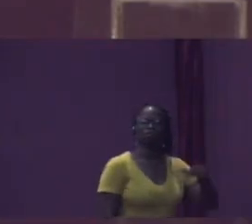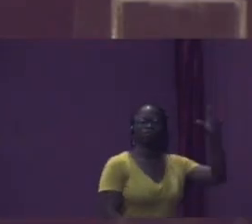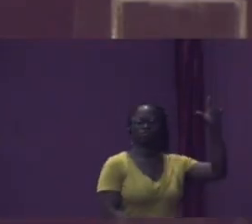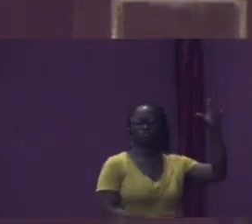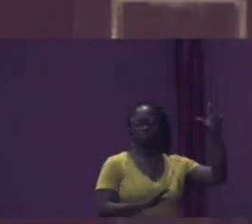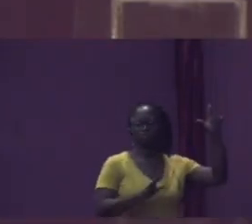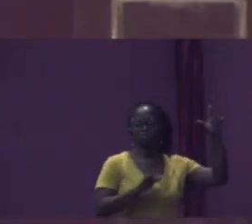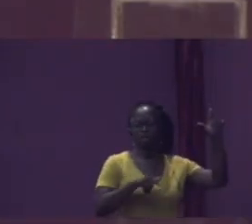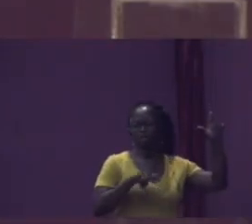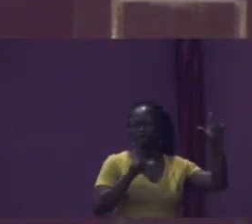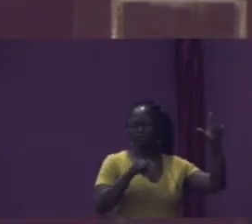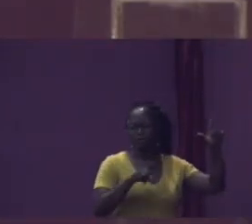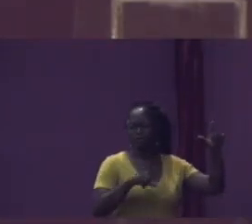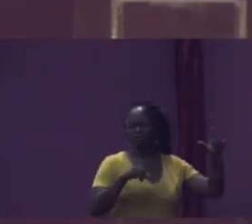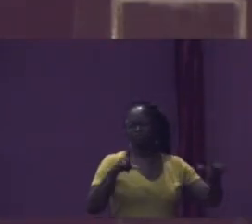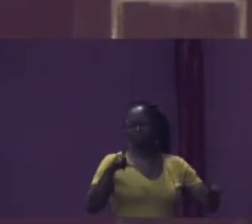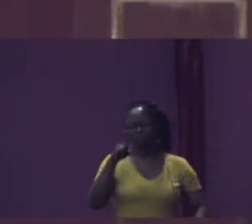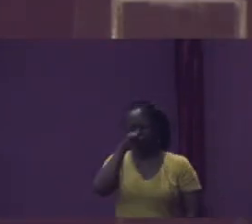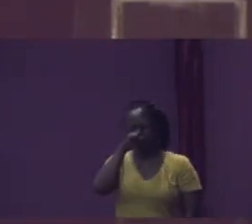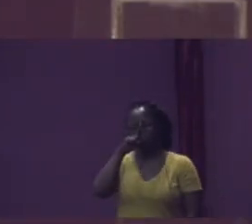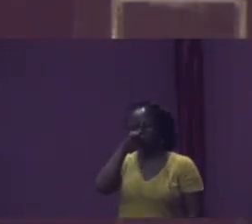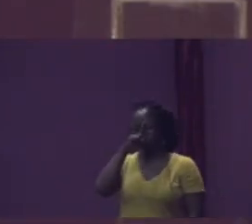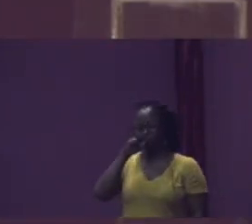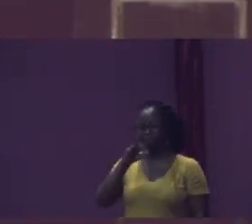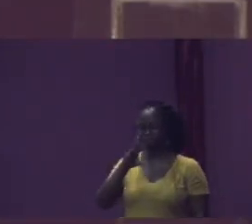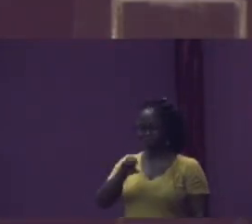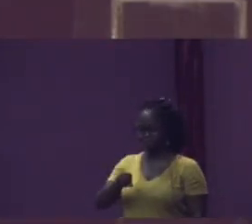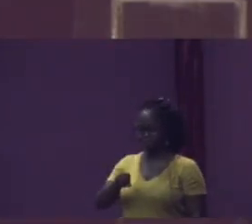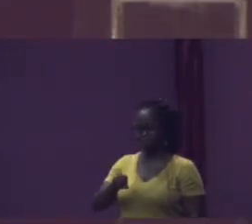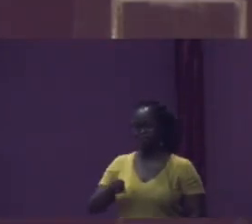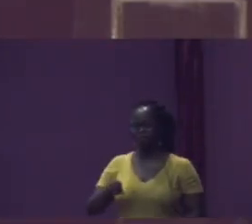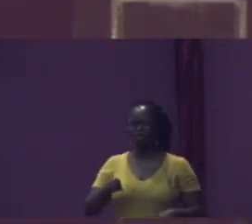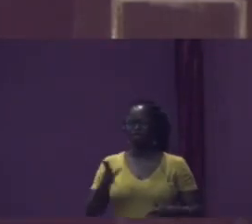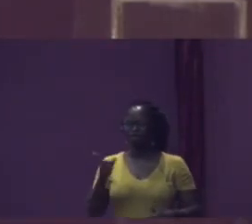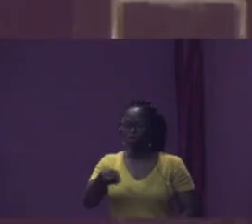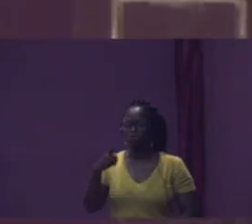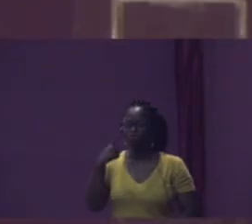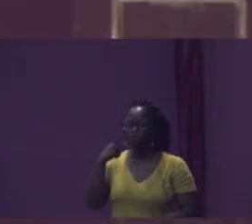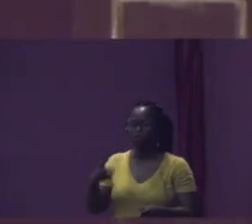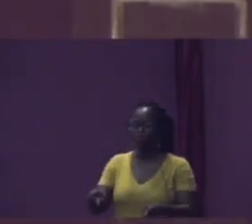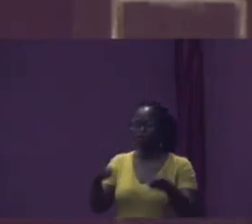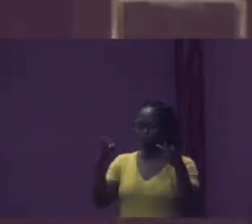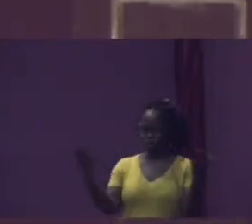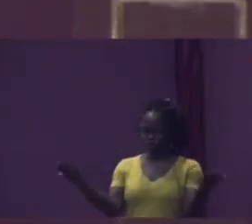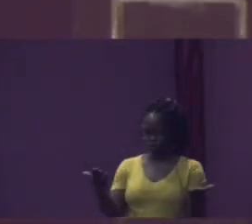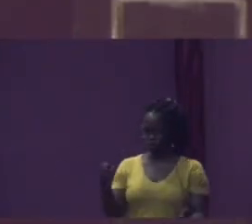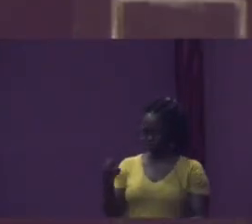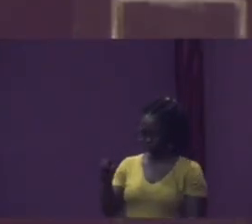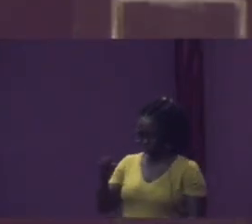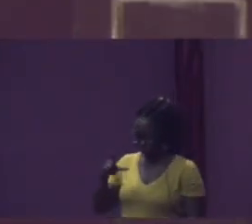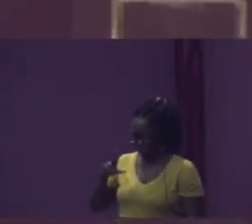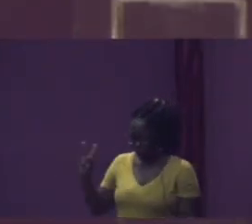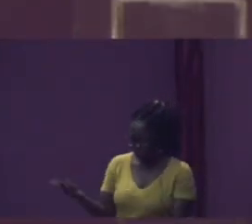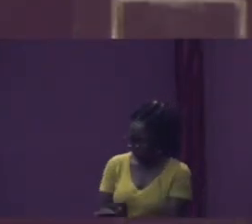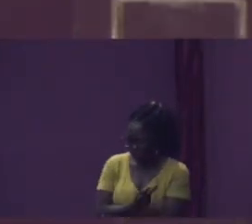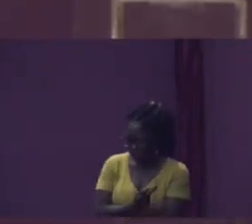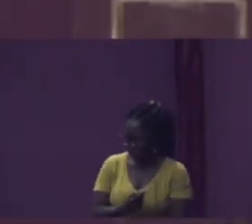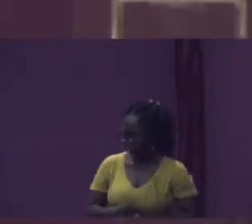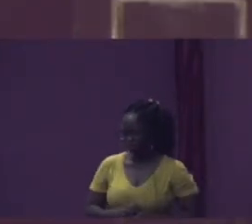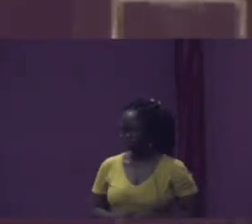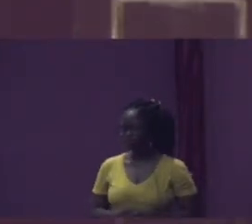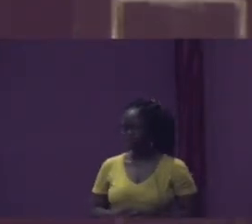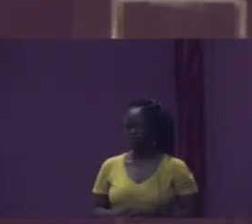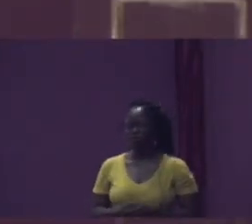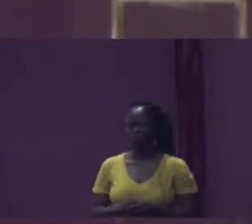And we see a rise in this too much too soon as facility births increase. They increase health costs, as we see in the